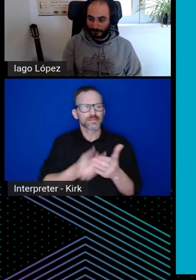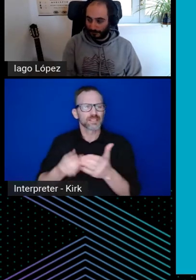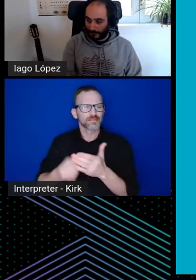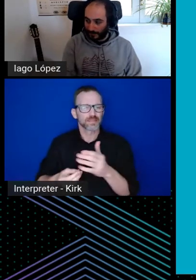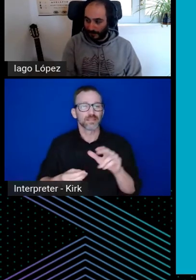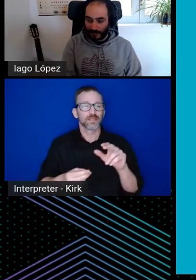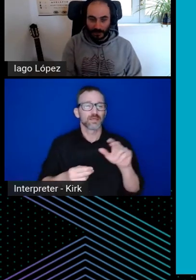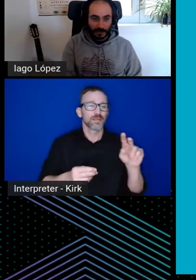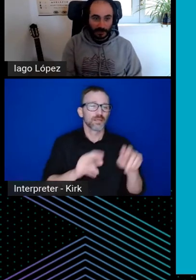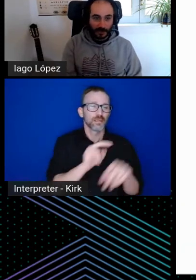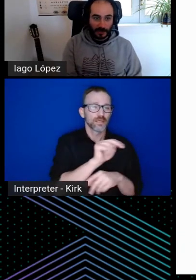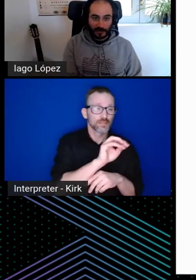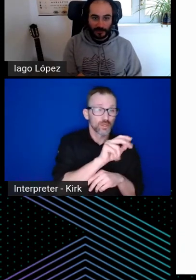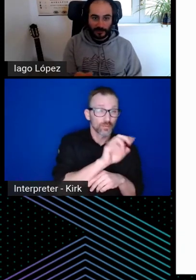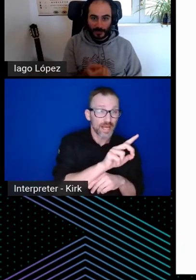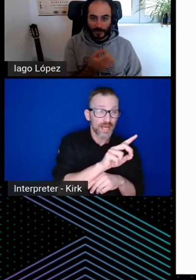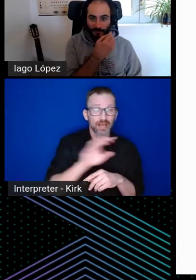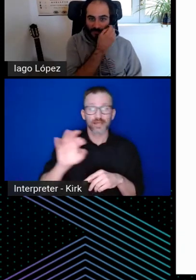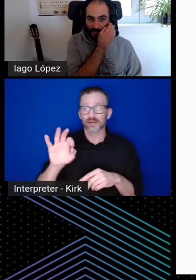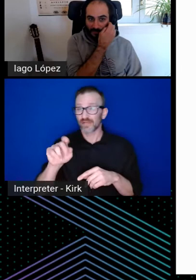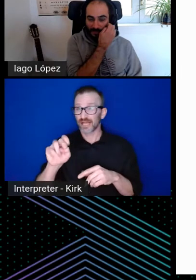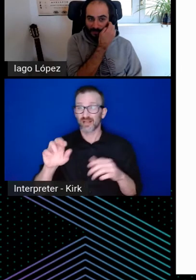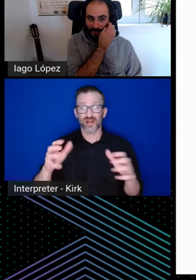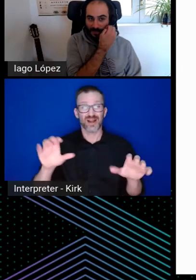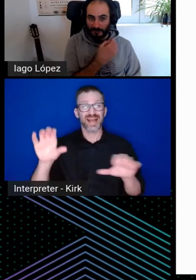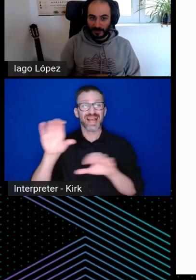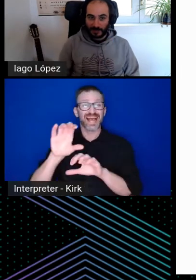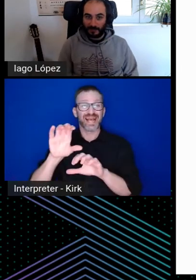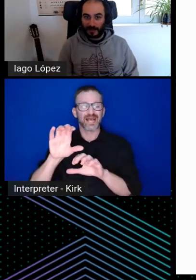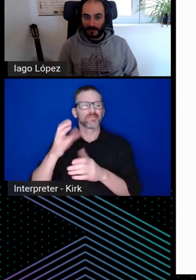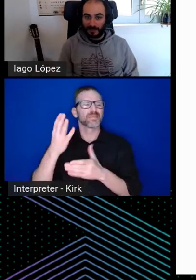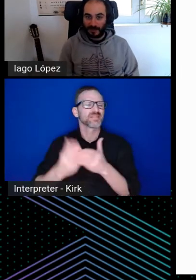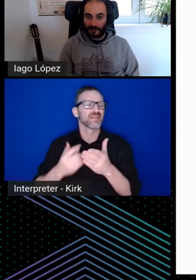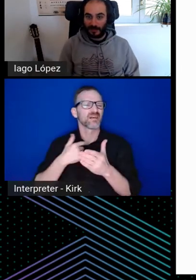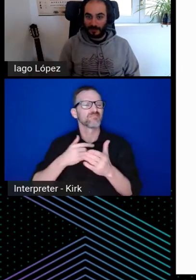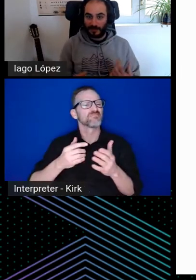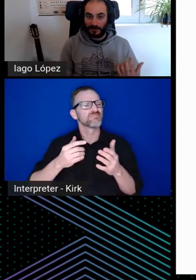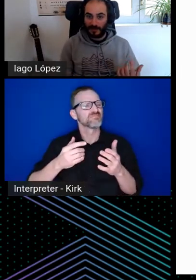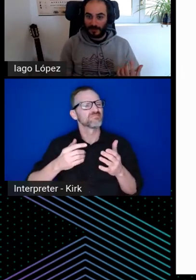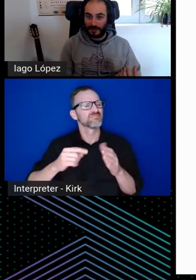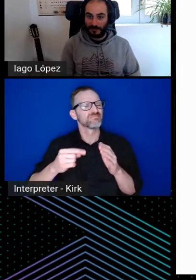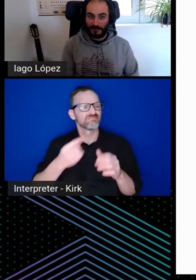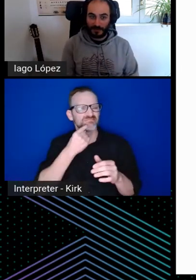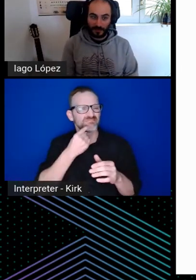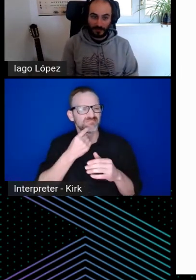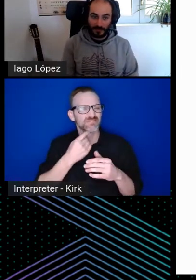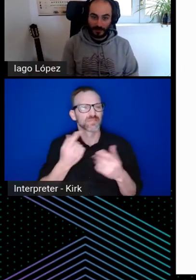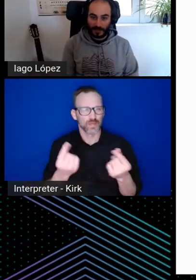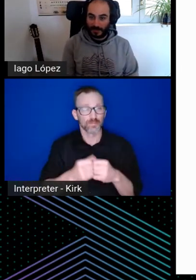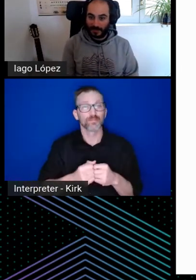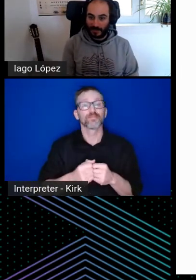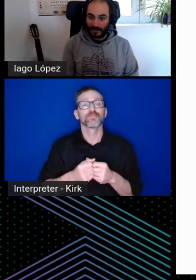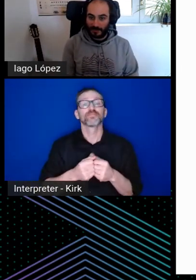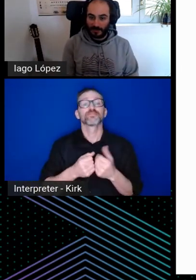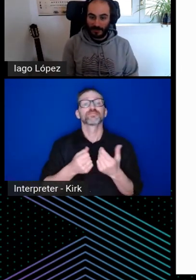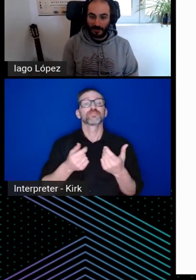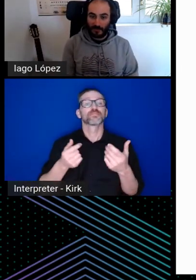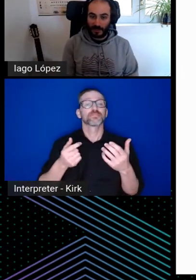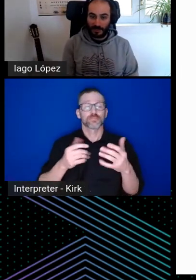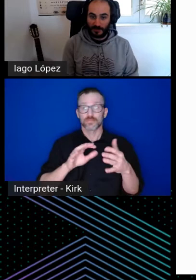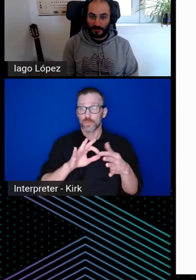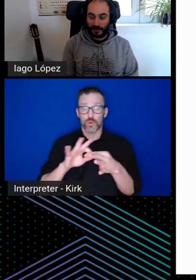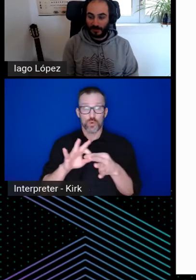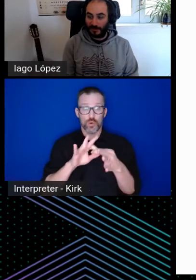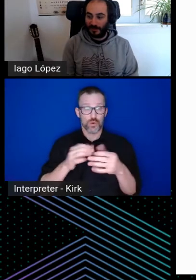perfectly. And yeah, the missing piece that I find is update orchestration. So yeah, ideally, you